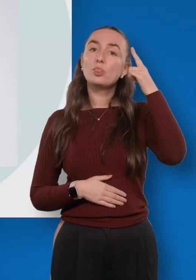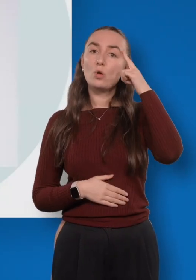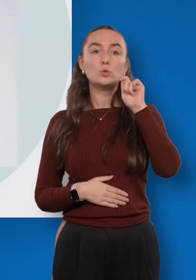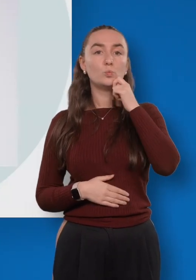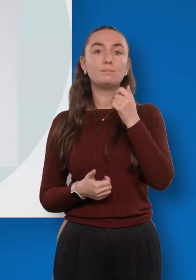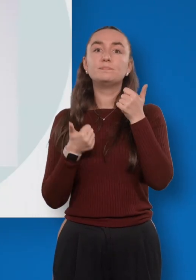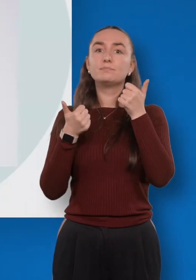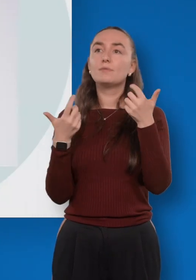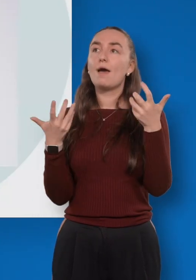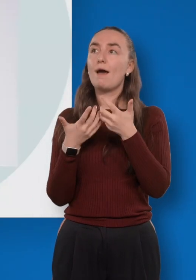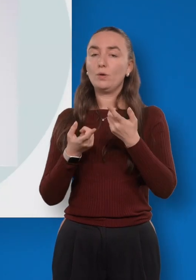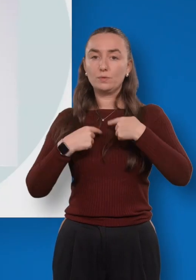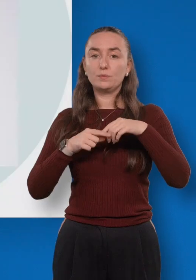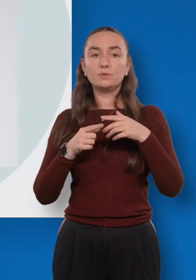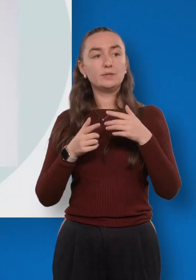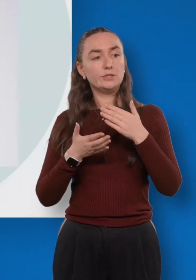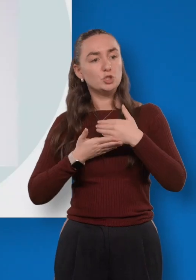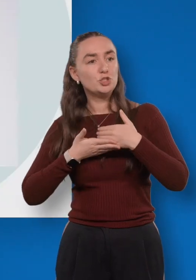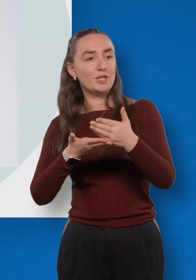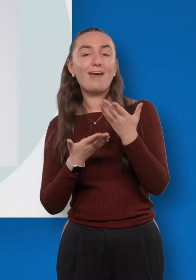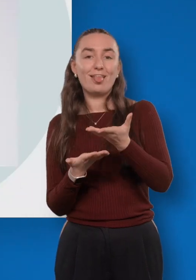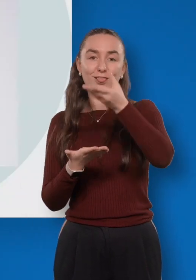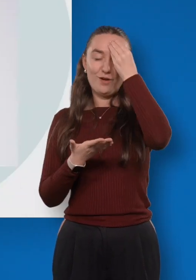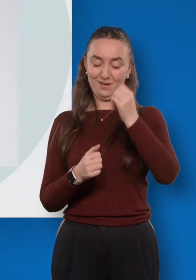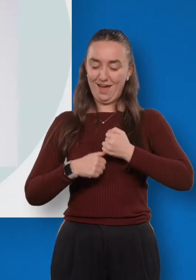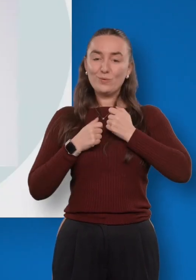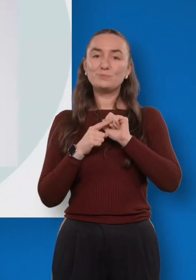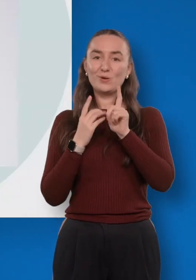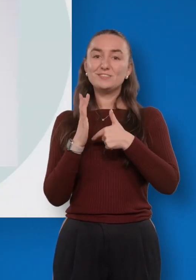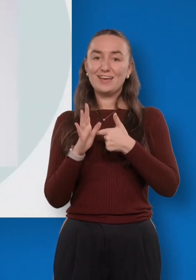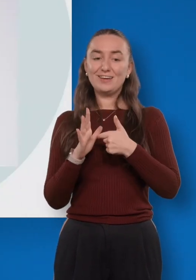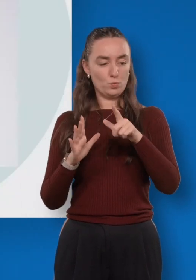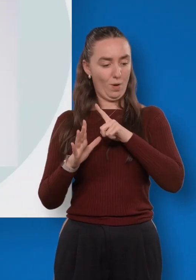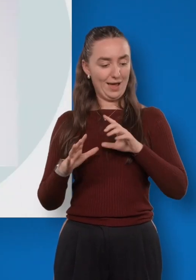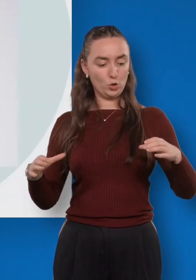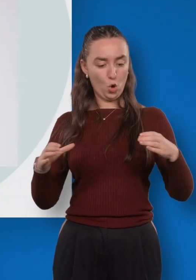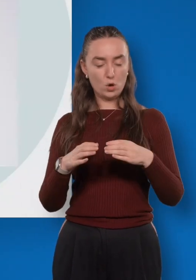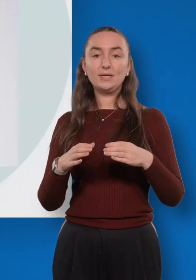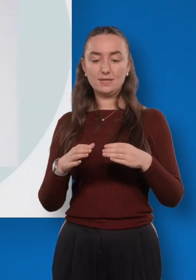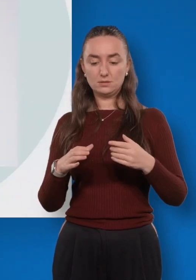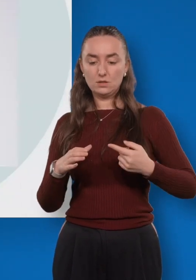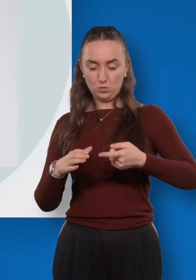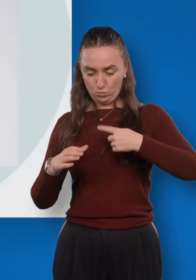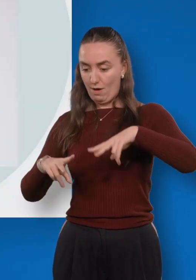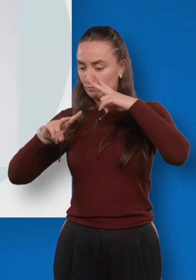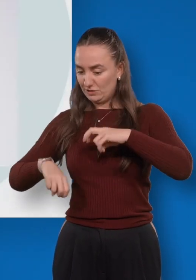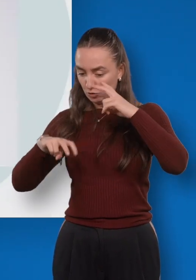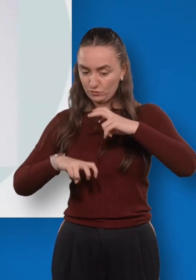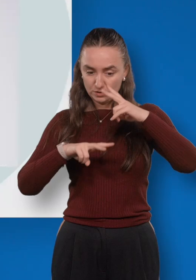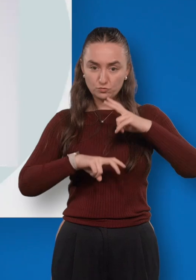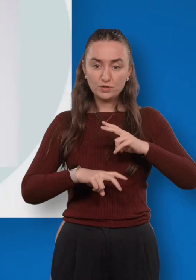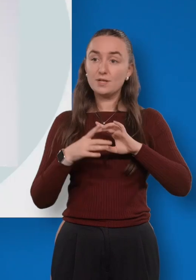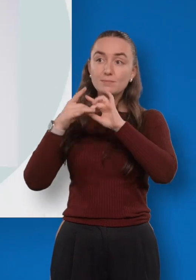to actually share our learning within our own project, because the Caucus, we are conducting our own research, we are engaging